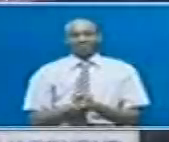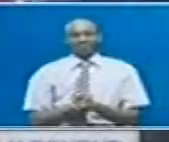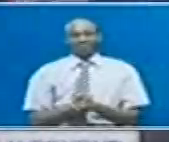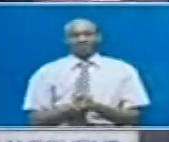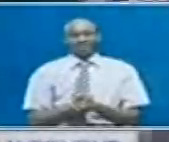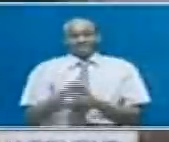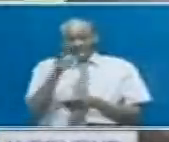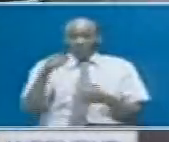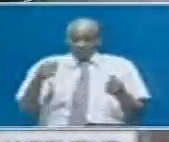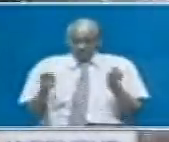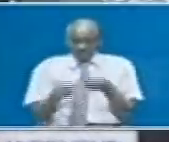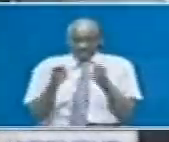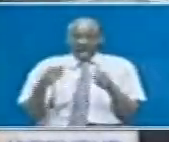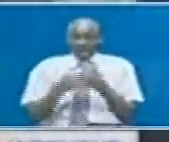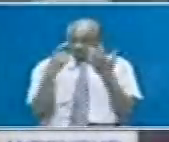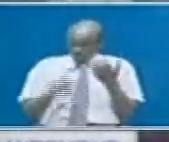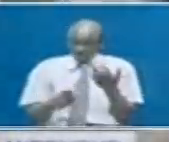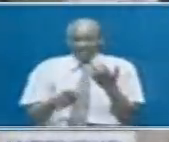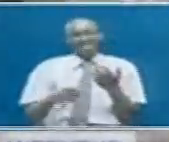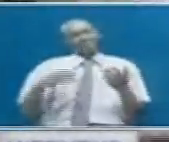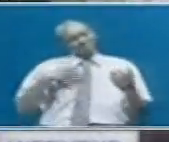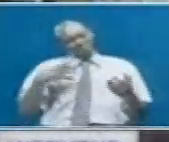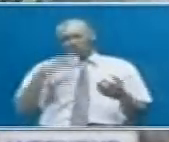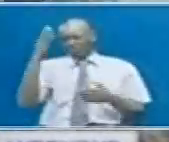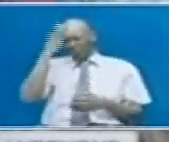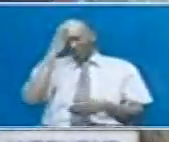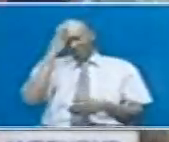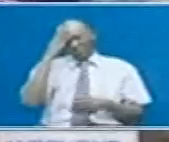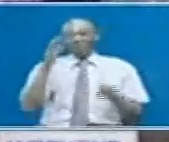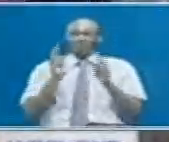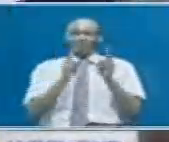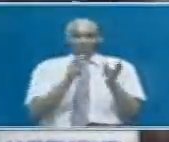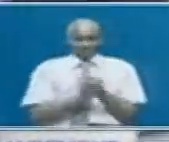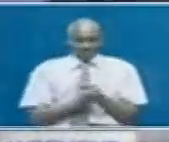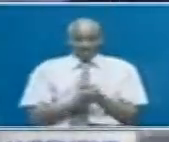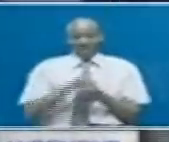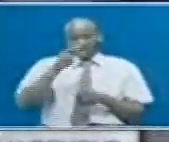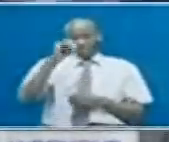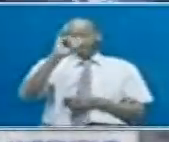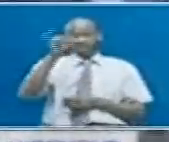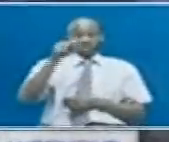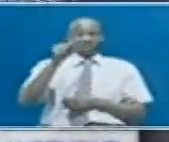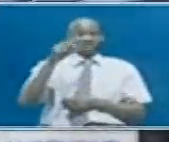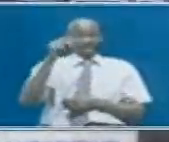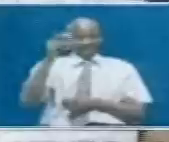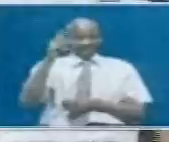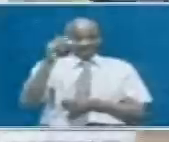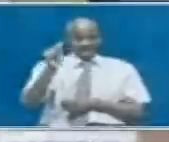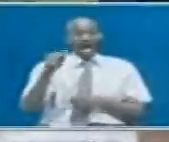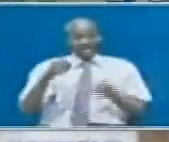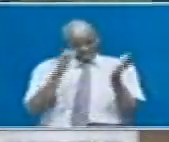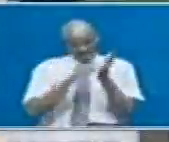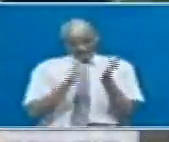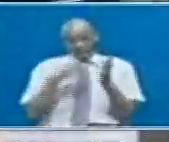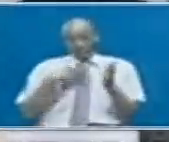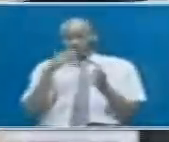However, cases of witchcraft are not unique to the Kisii community. The Mijikenda at the coast and Kamba in eastern Kenya are just but a